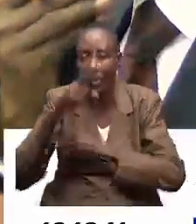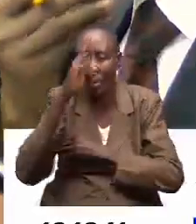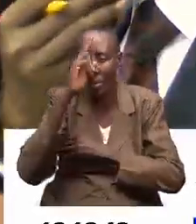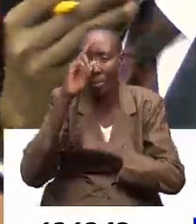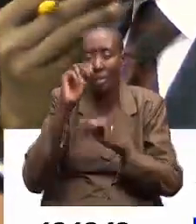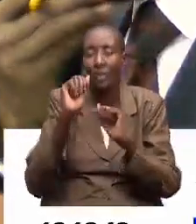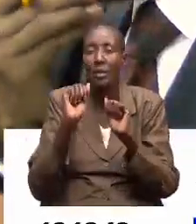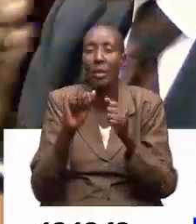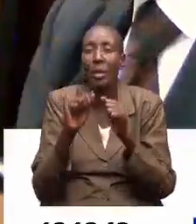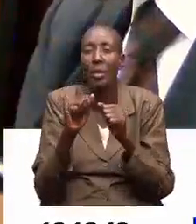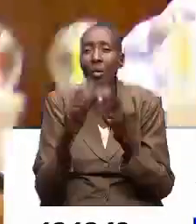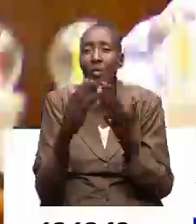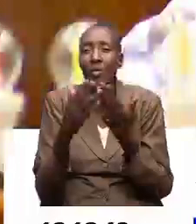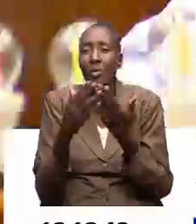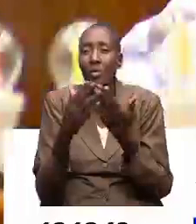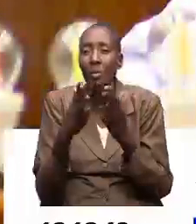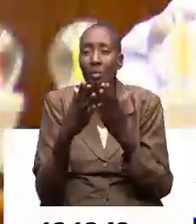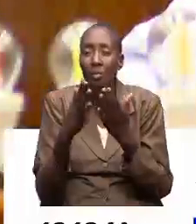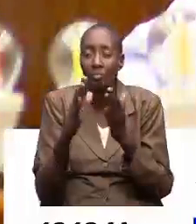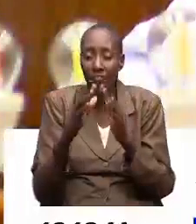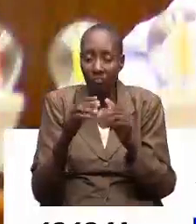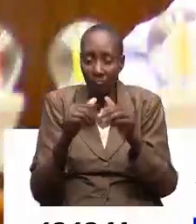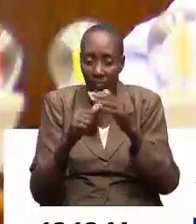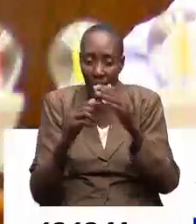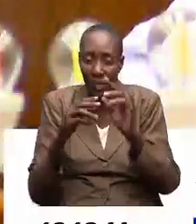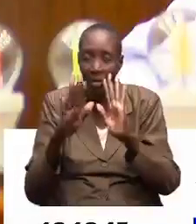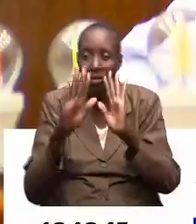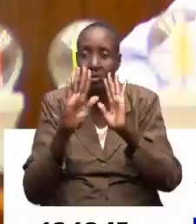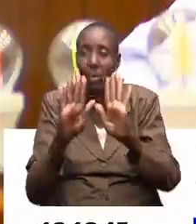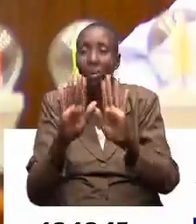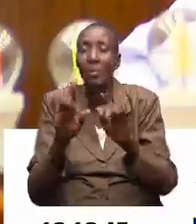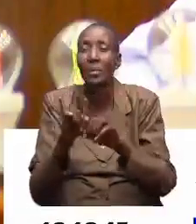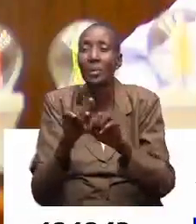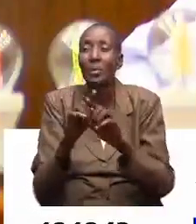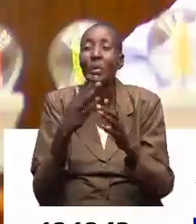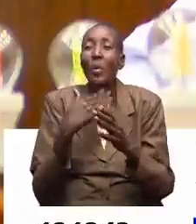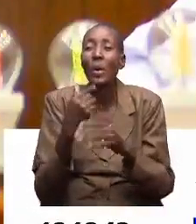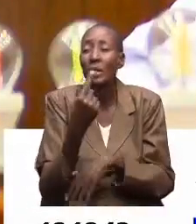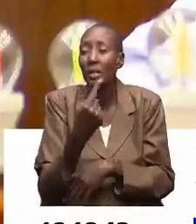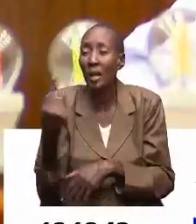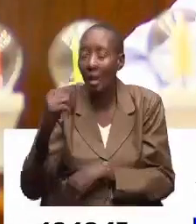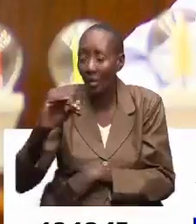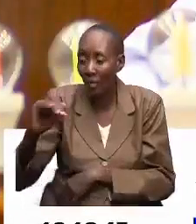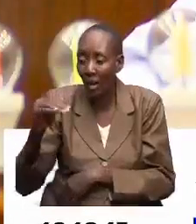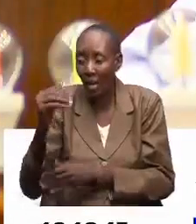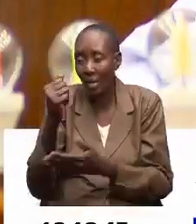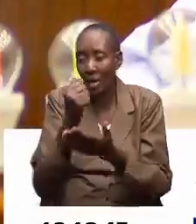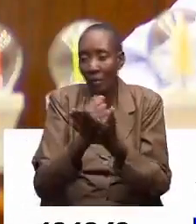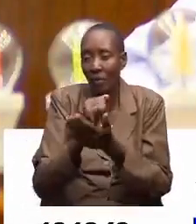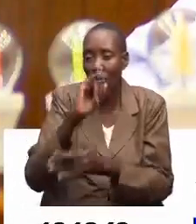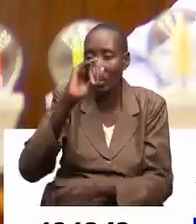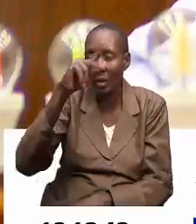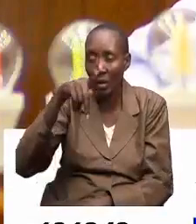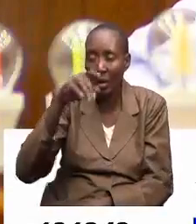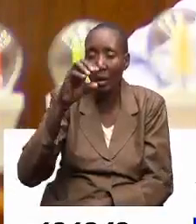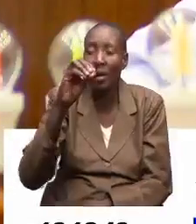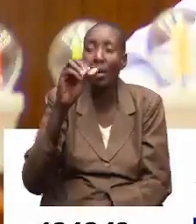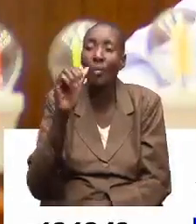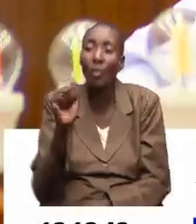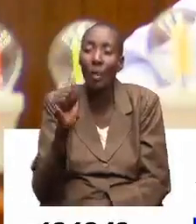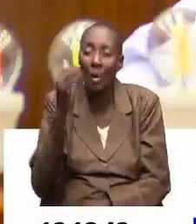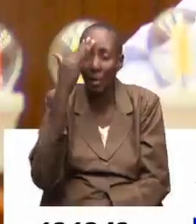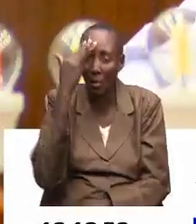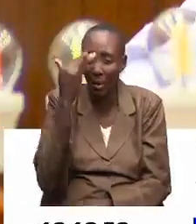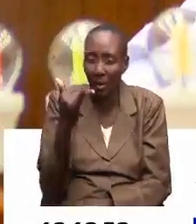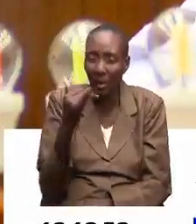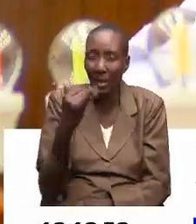the purview of the law. But also to see at least in every county an office for the IPOA, so that you don't need